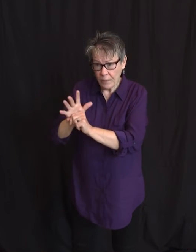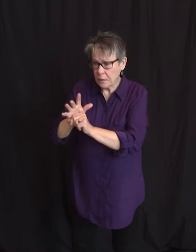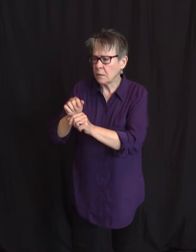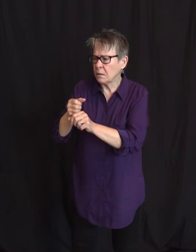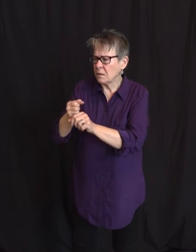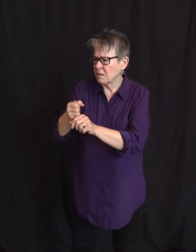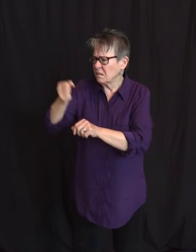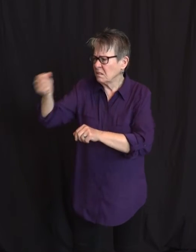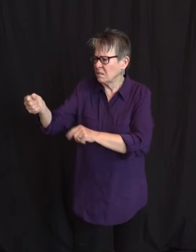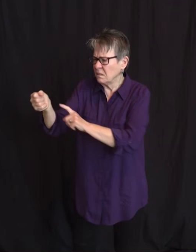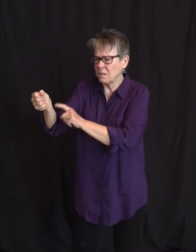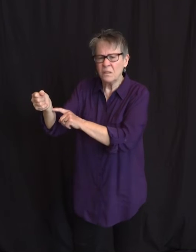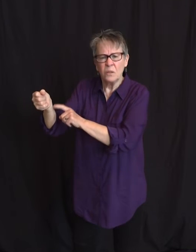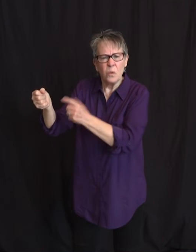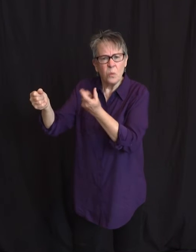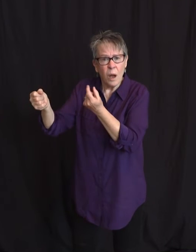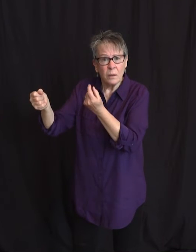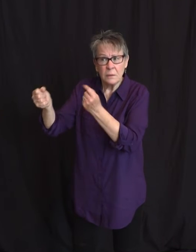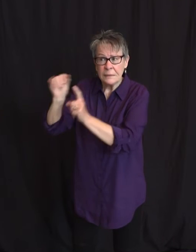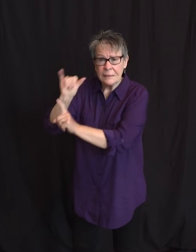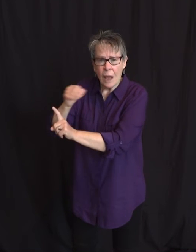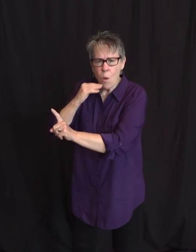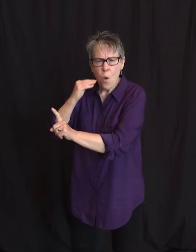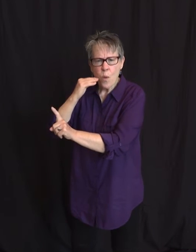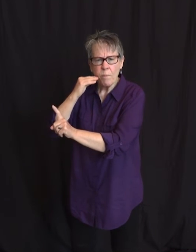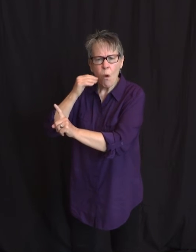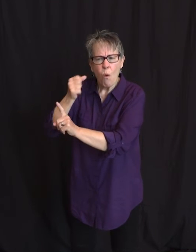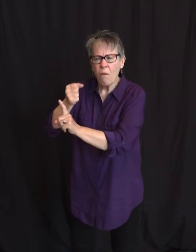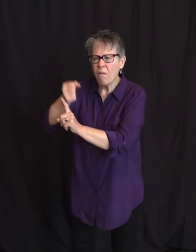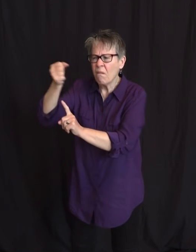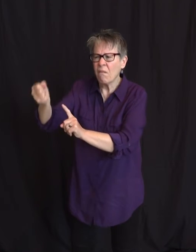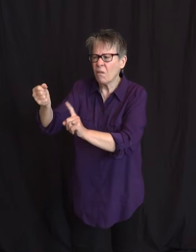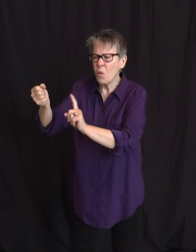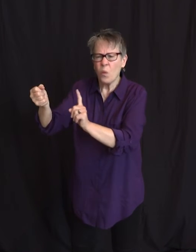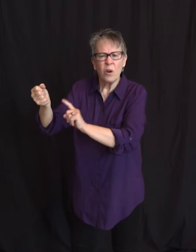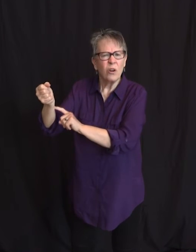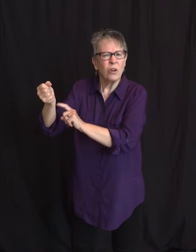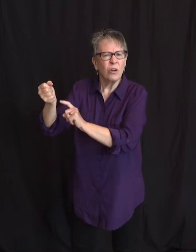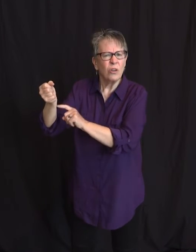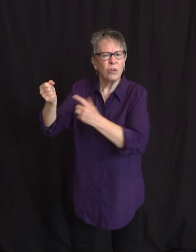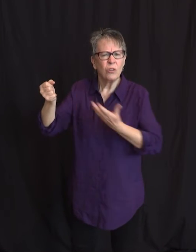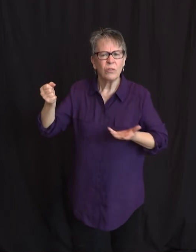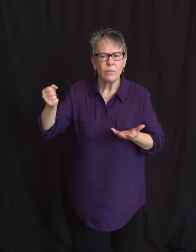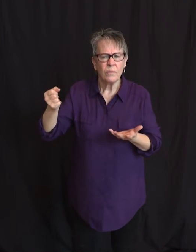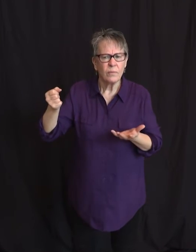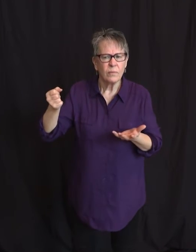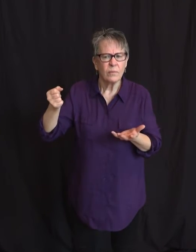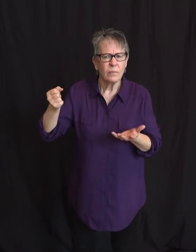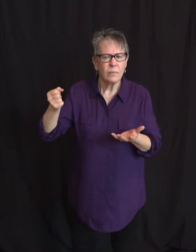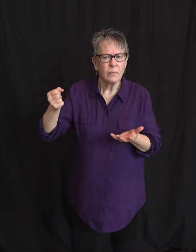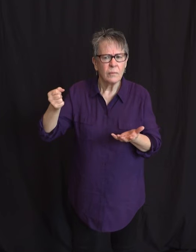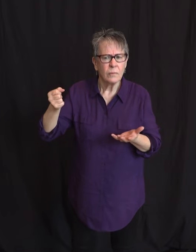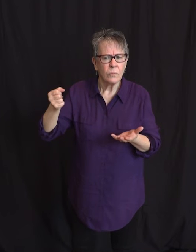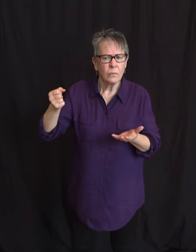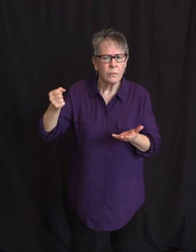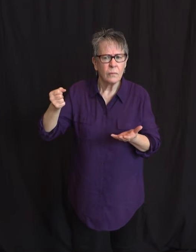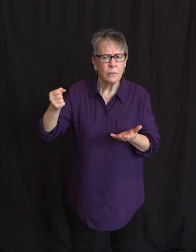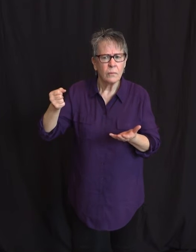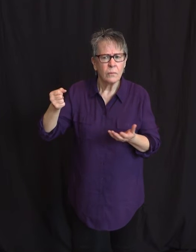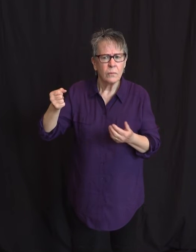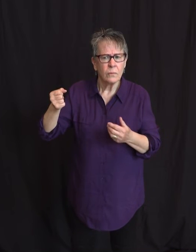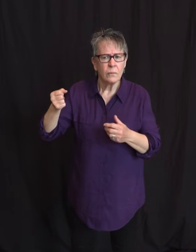Lastly, is there going to be restrictions still coming in, people coming in from elsewhere in the country, states that perhaps rolled back